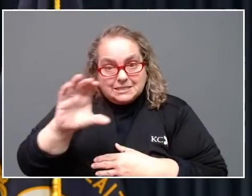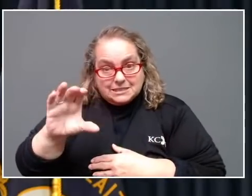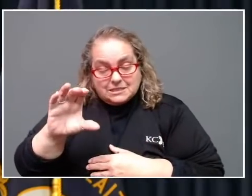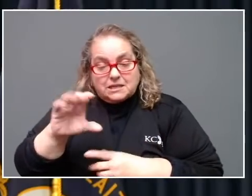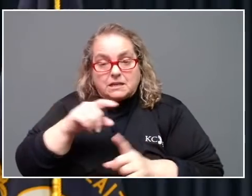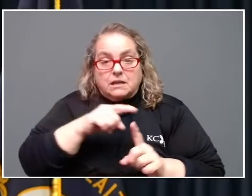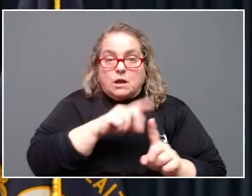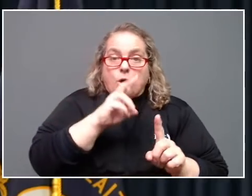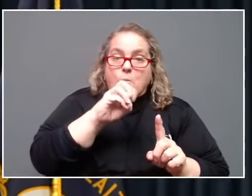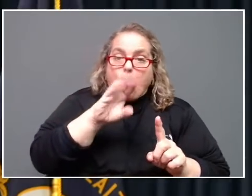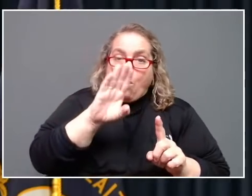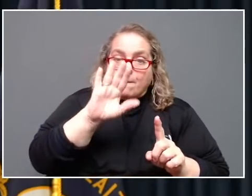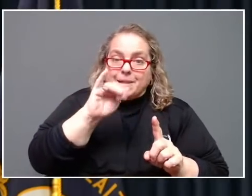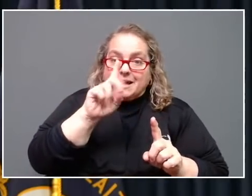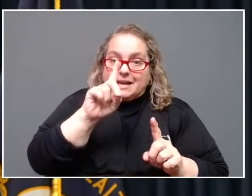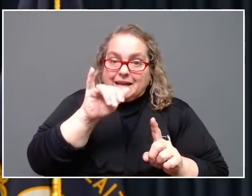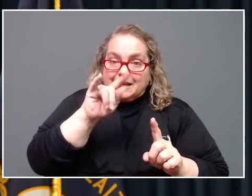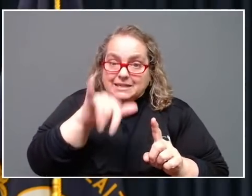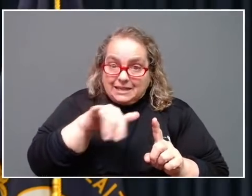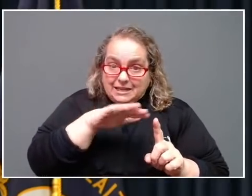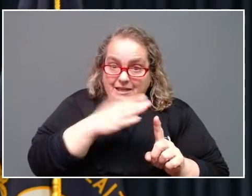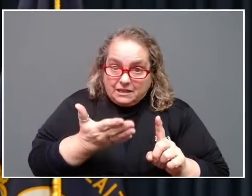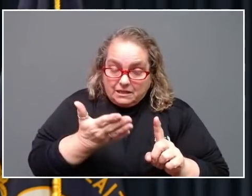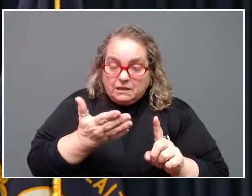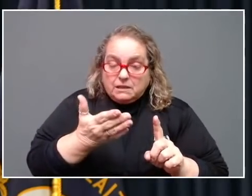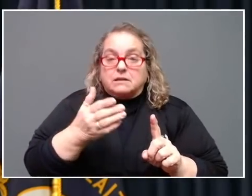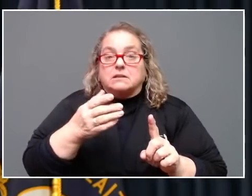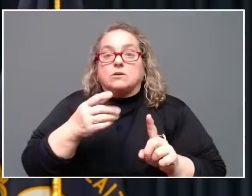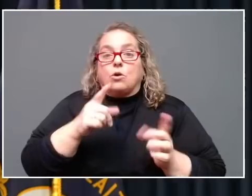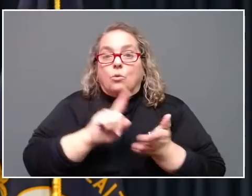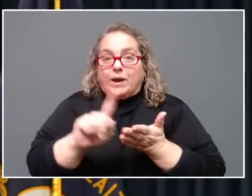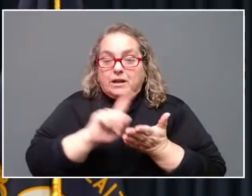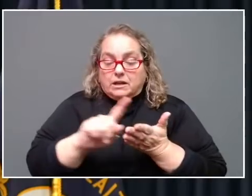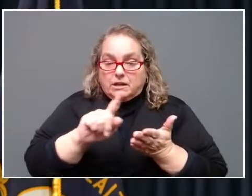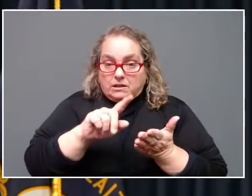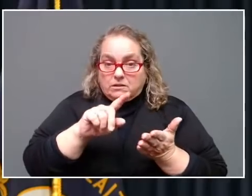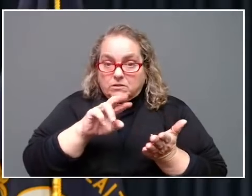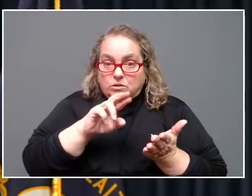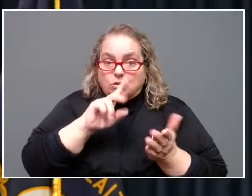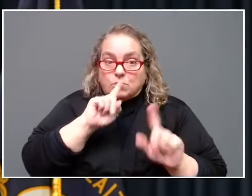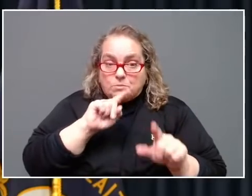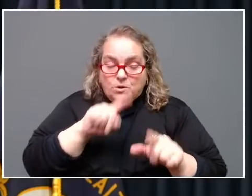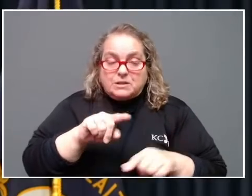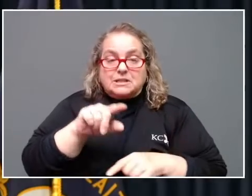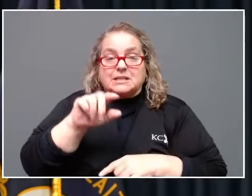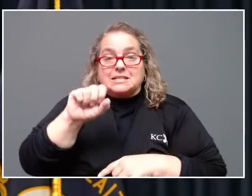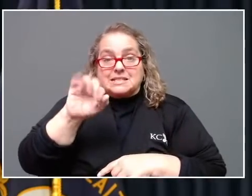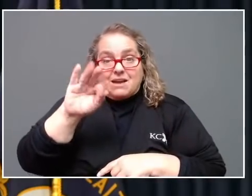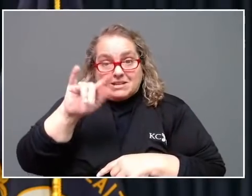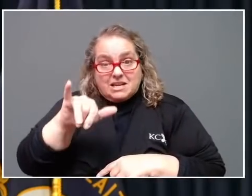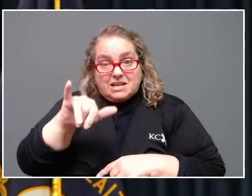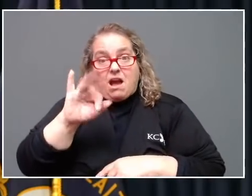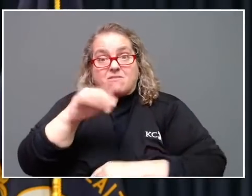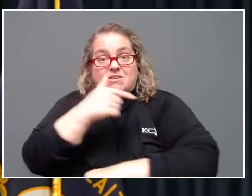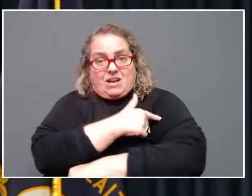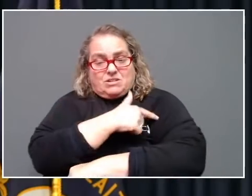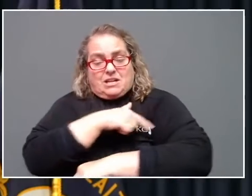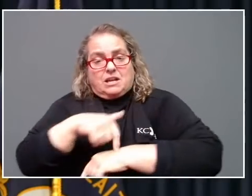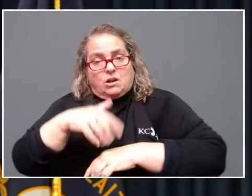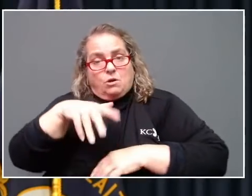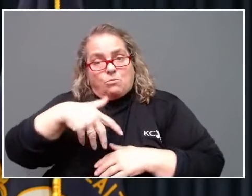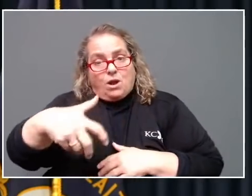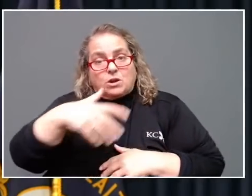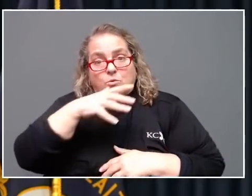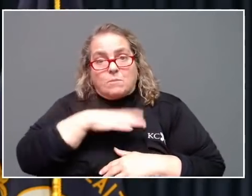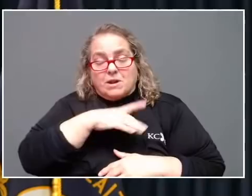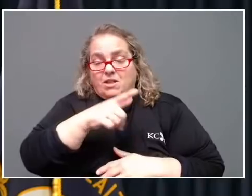Report, that talked about the safety of vaccination in pregnant women. They reviewed over